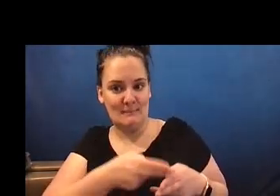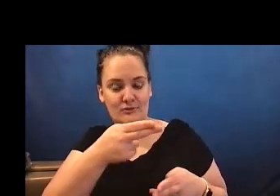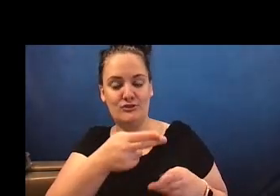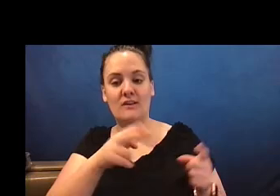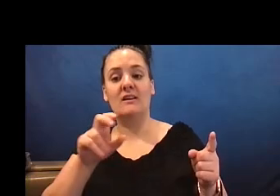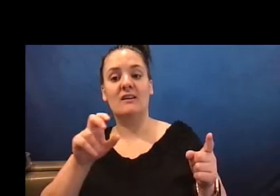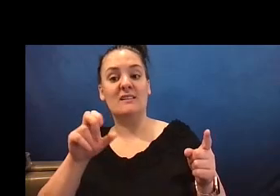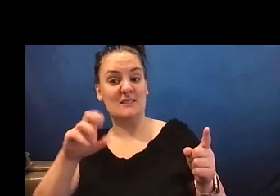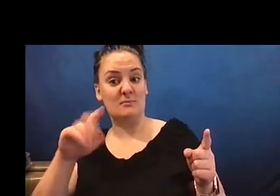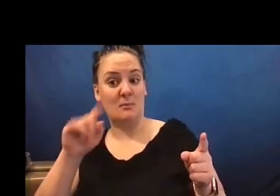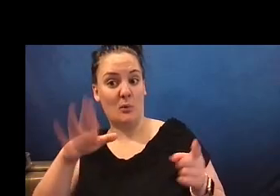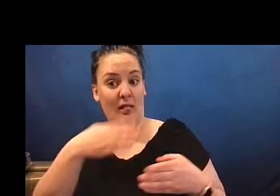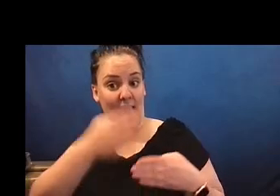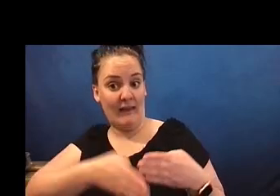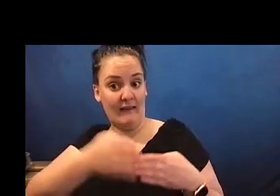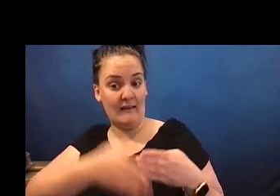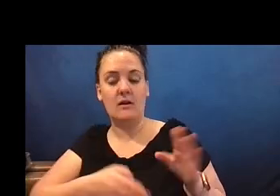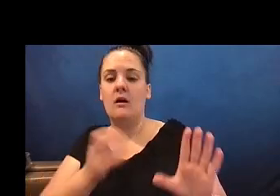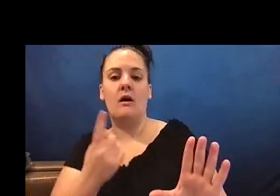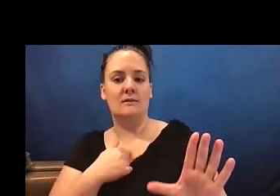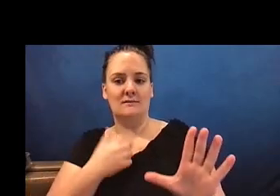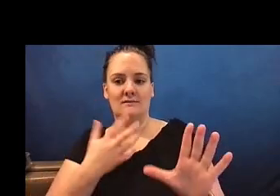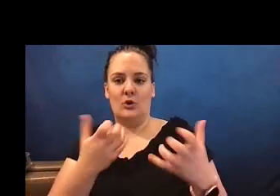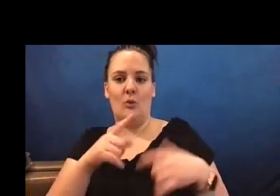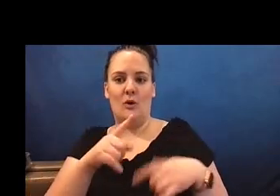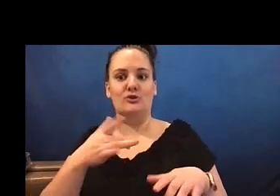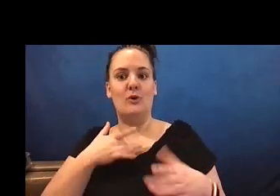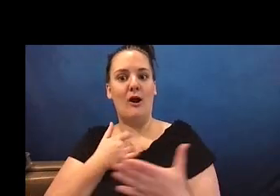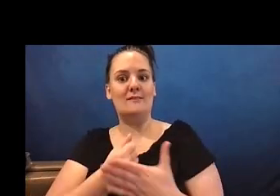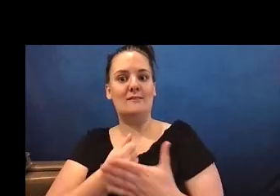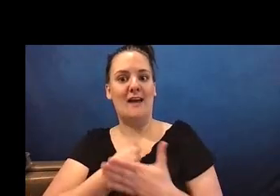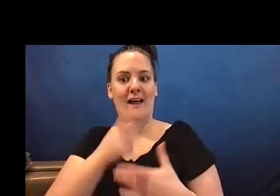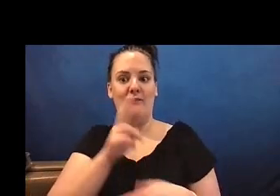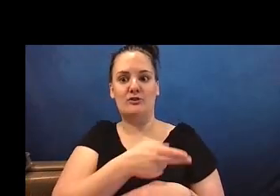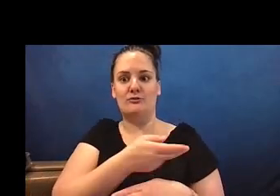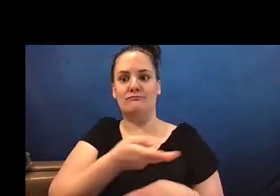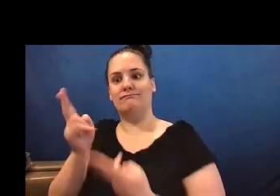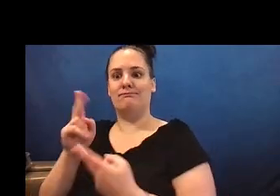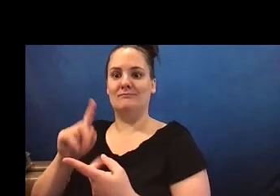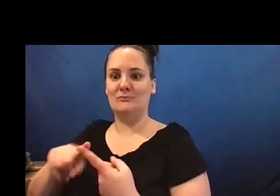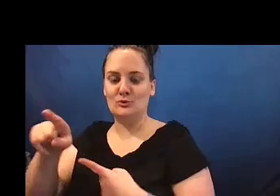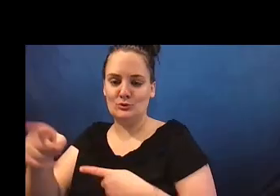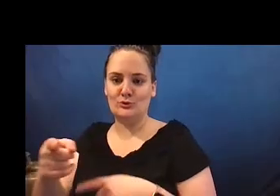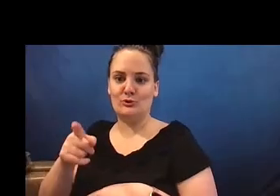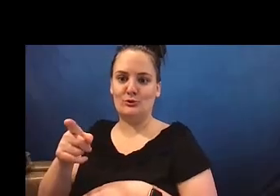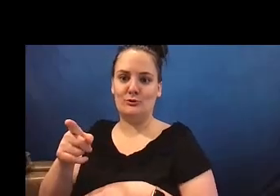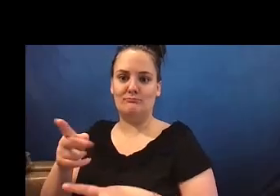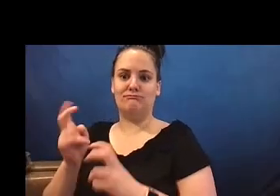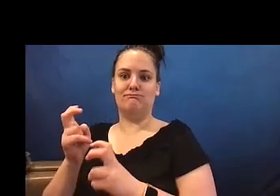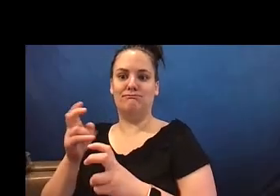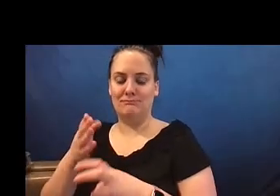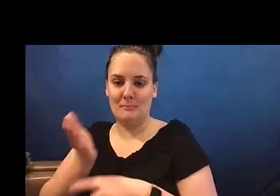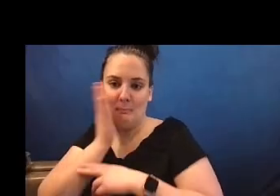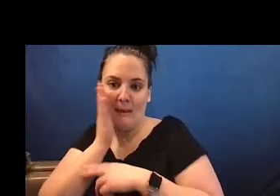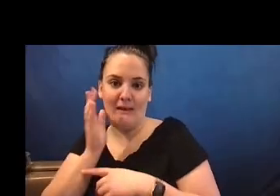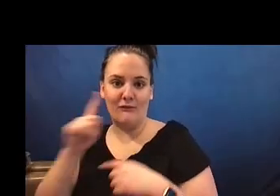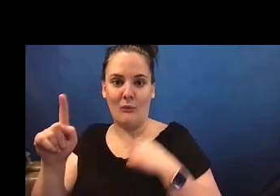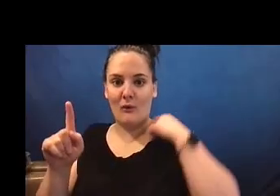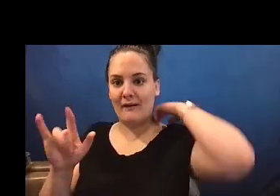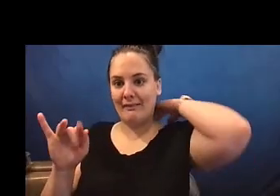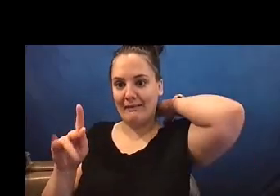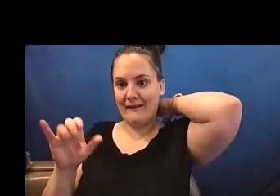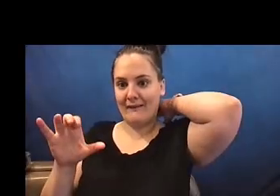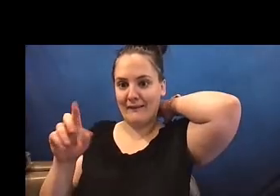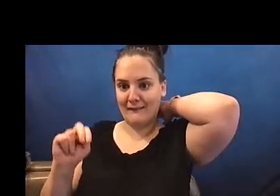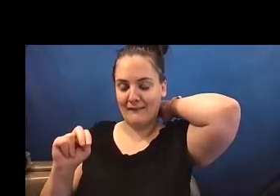thought maybe you were having a heart attack and we had to move you down to a bed in Lincoln Hospital. Thank you. Just that version is changing, and we have to figure out the next version as we